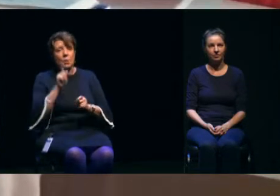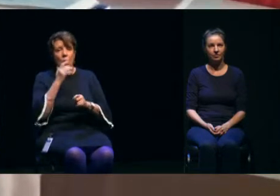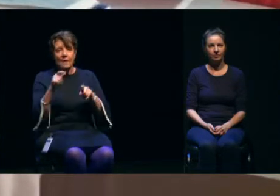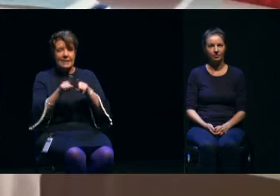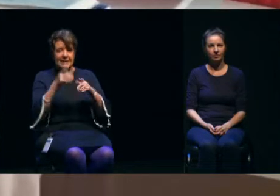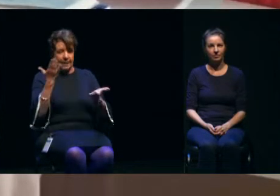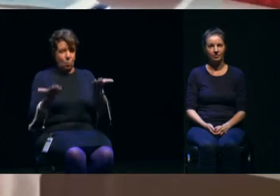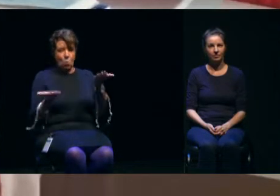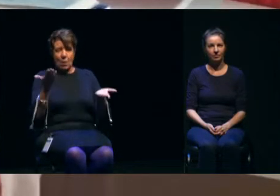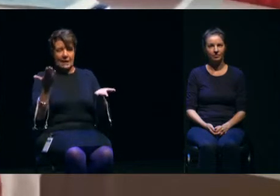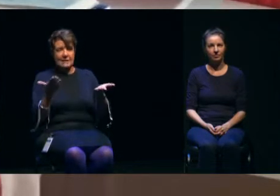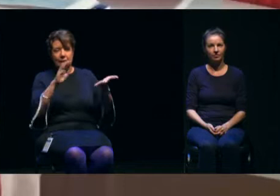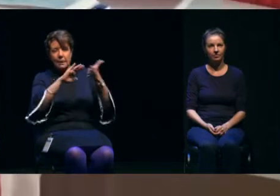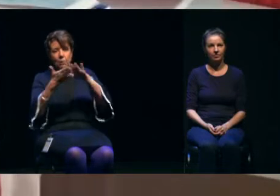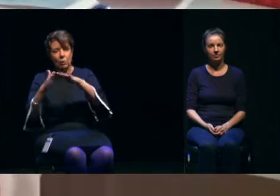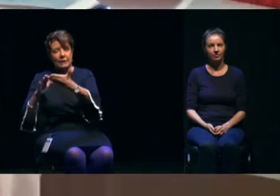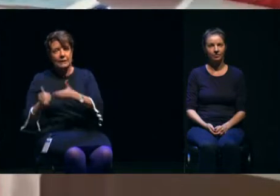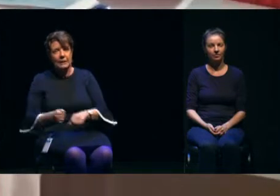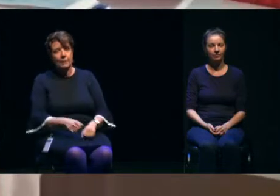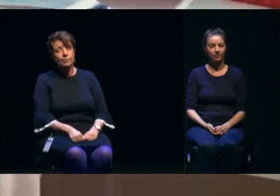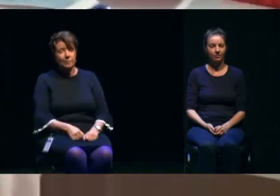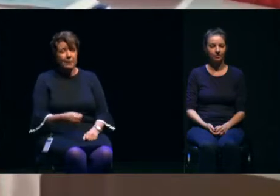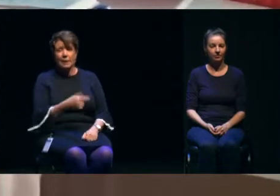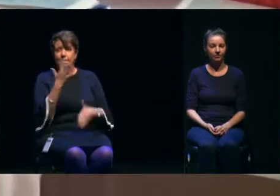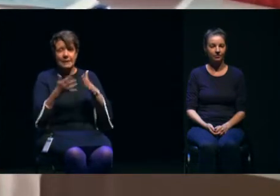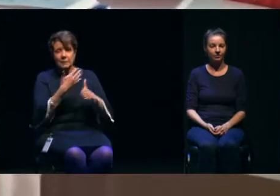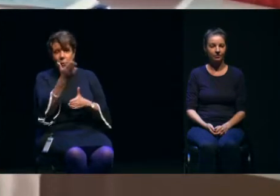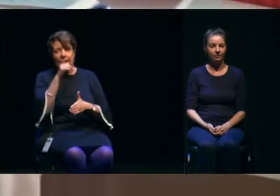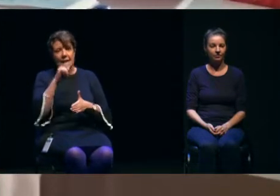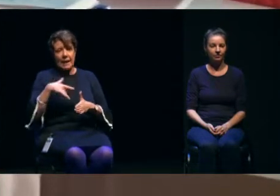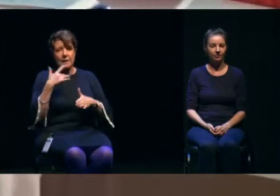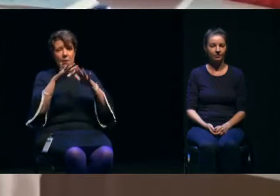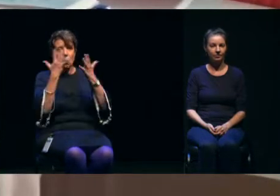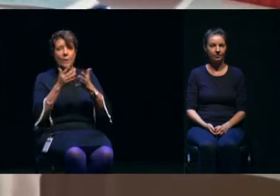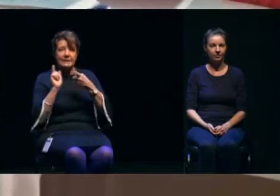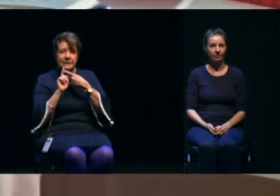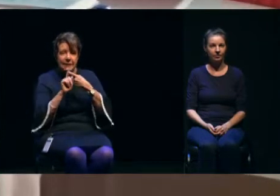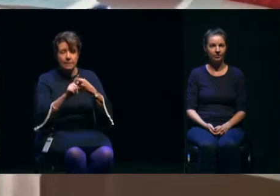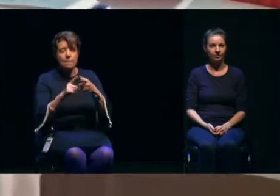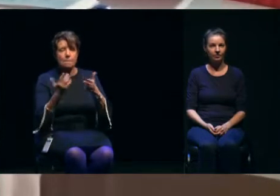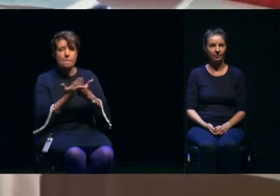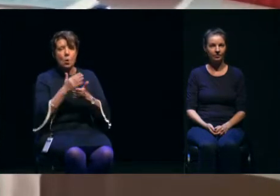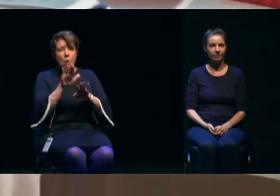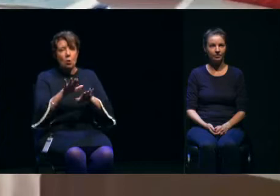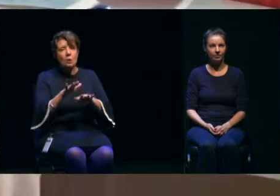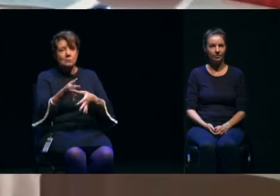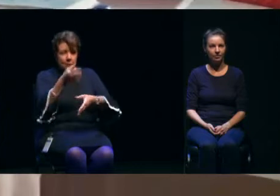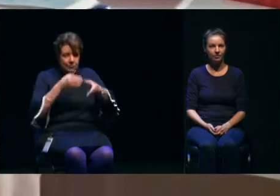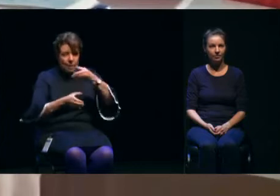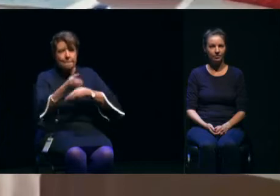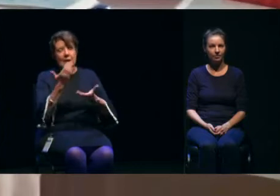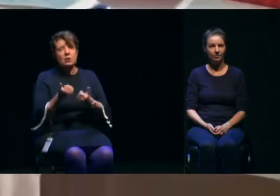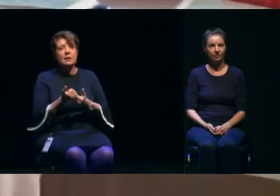in the society. Then we will live in a world that is sustainable, more compassionate, inclusive,